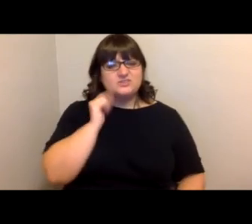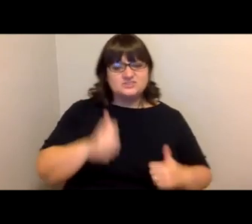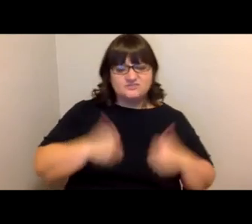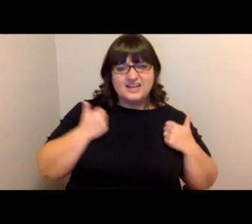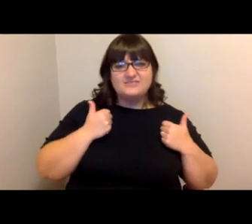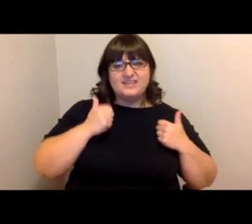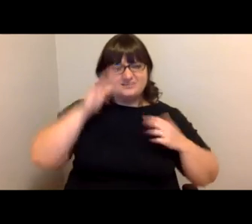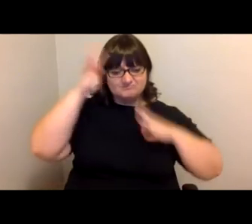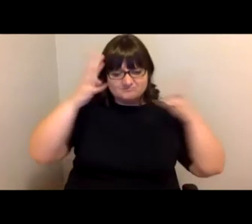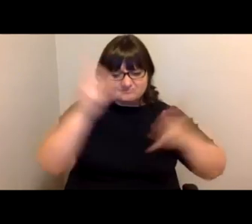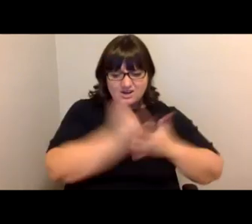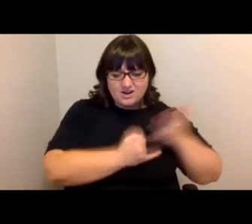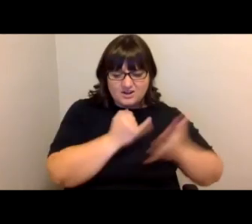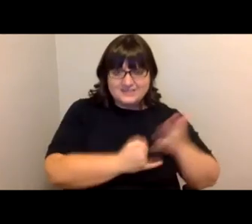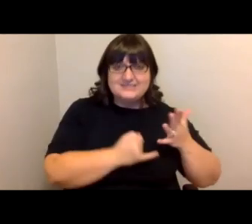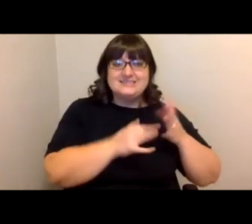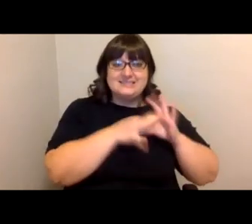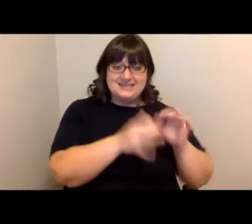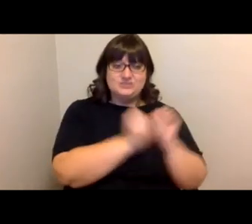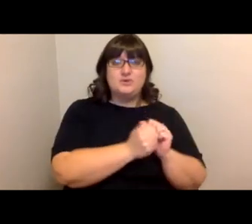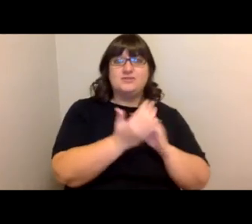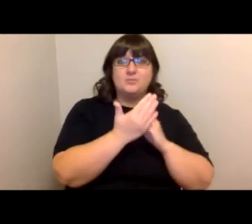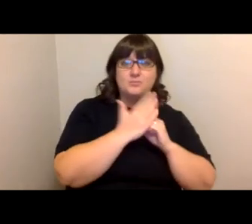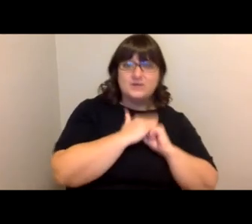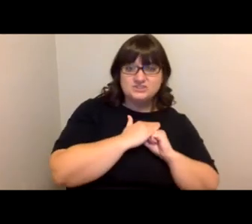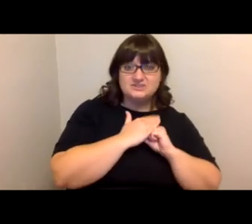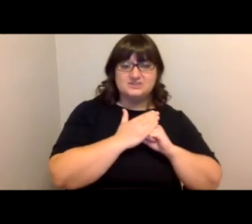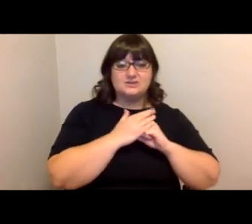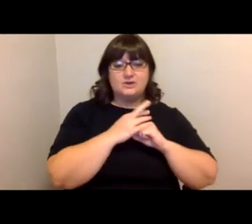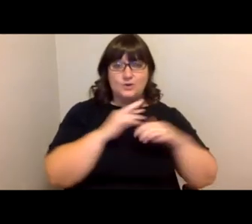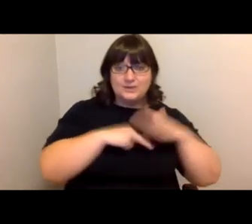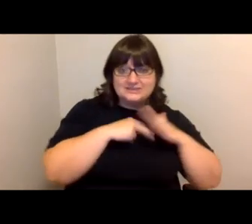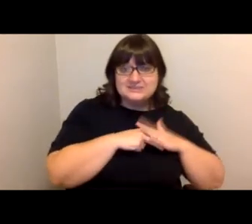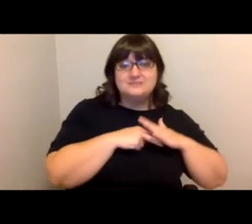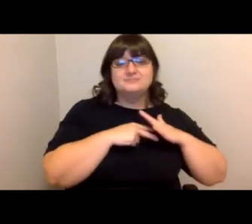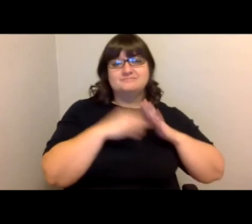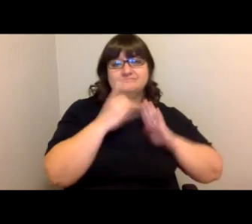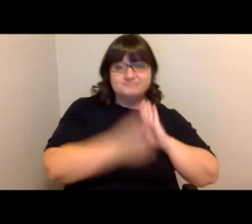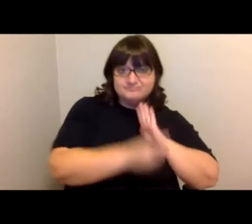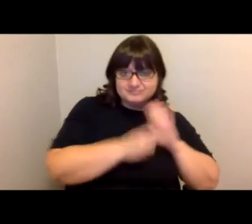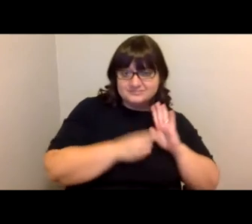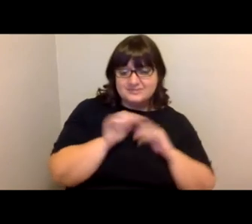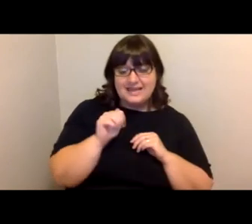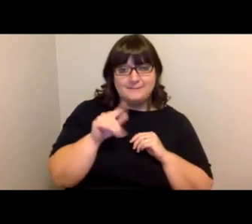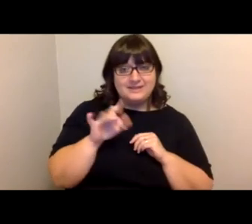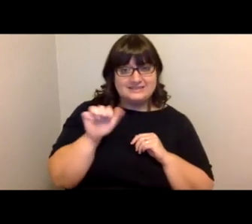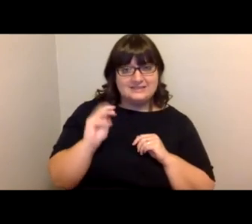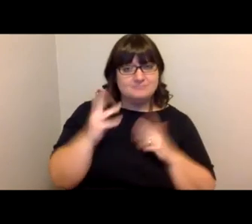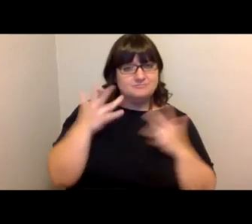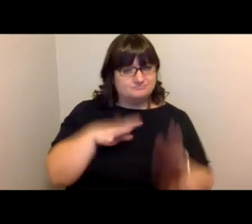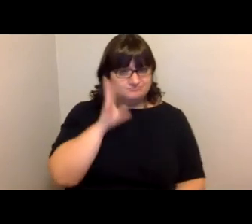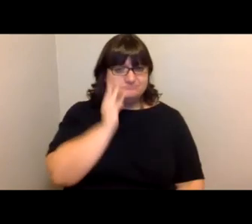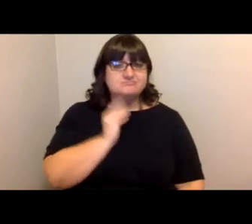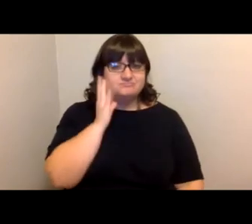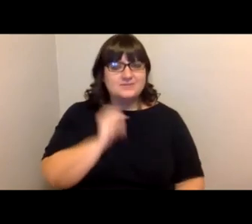underneath capitalism, oppression, racism, and ableism, the pandemic revealed a new level